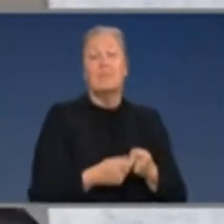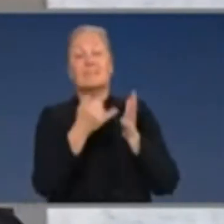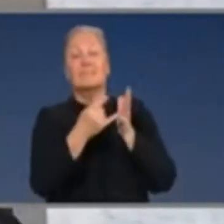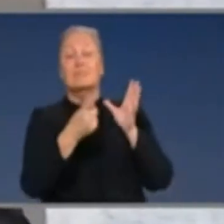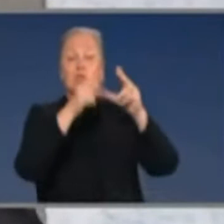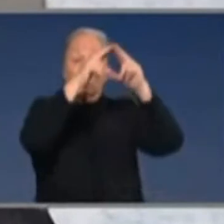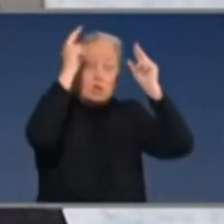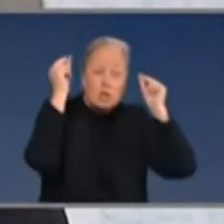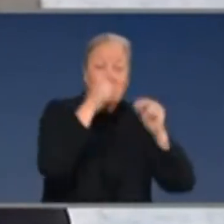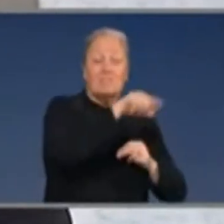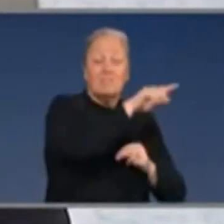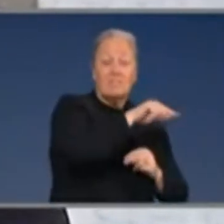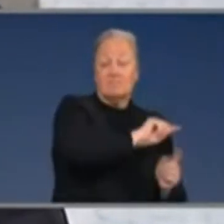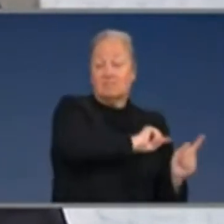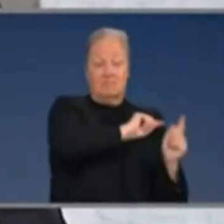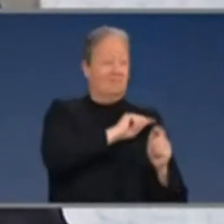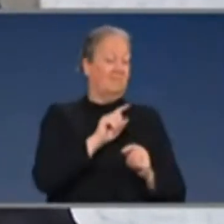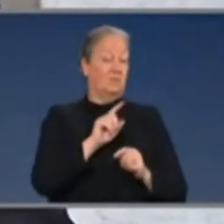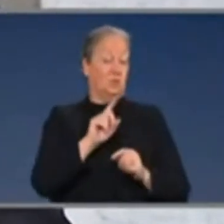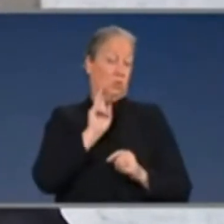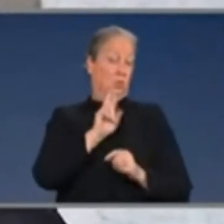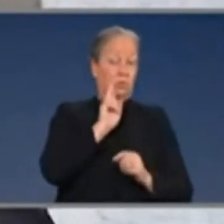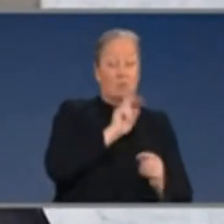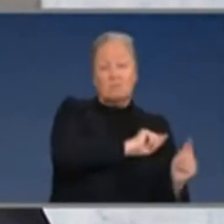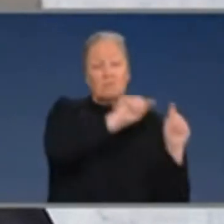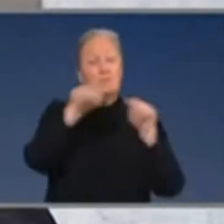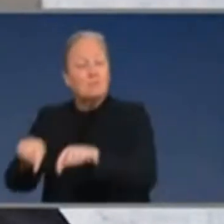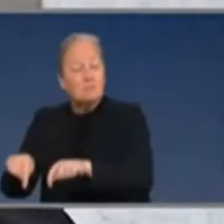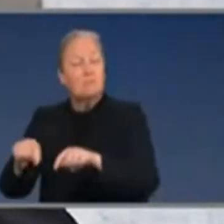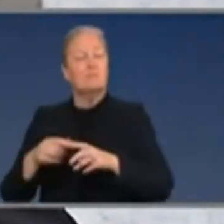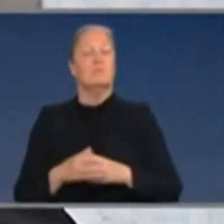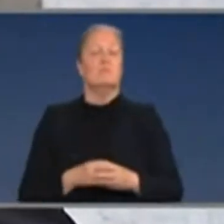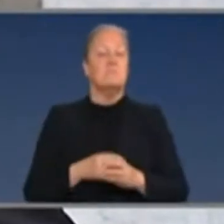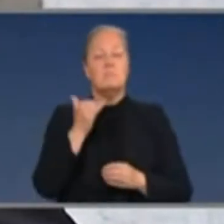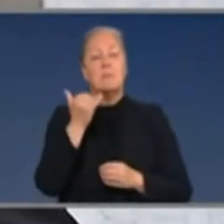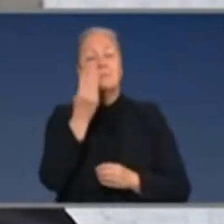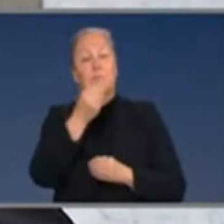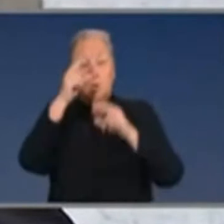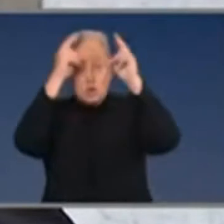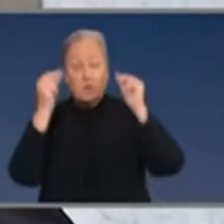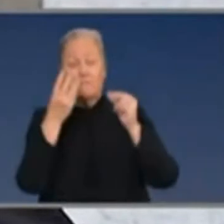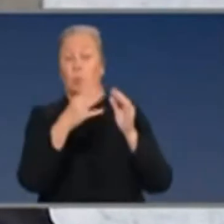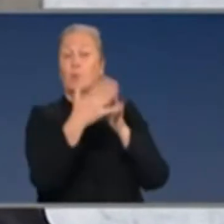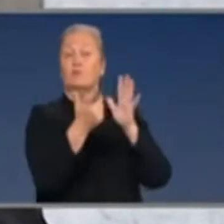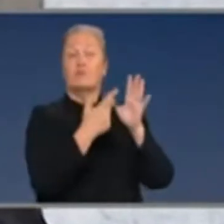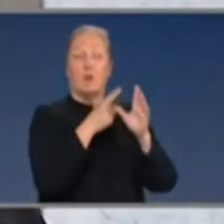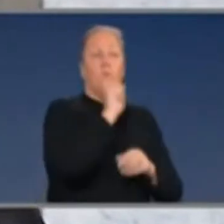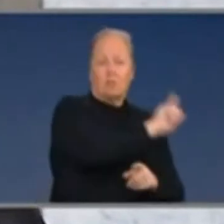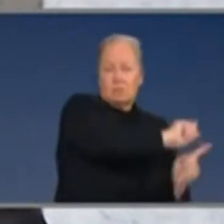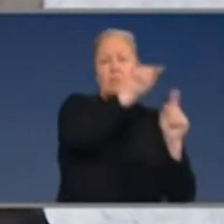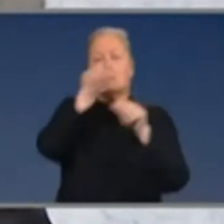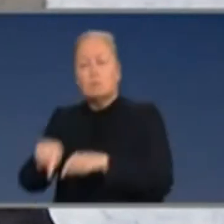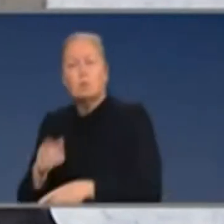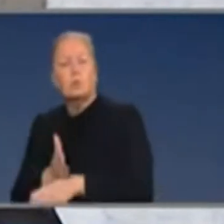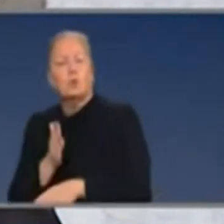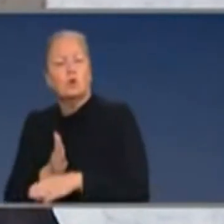South Australian nurses arrived the night before last. There is also the opportunity potentially to bring in some nurses from Western Australia.